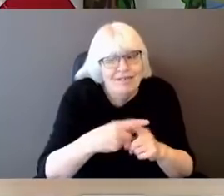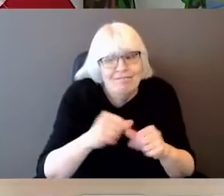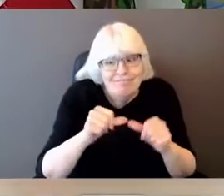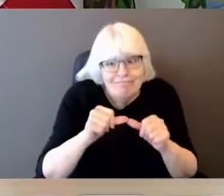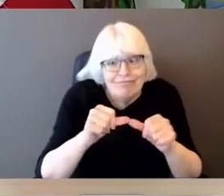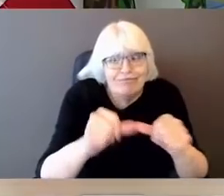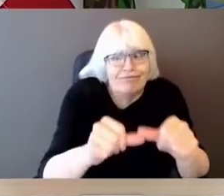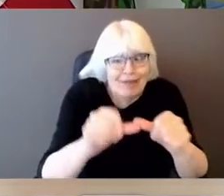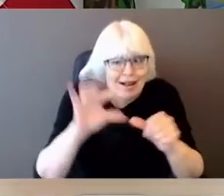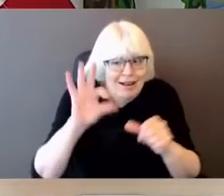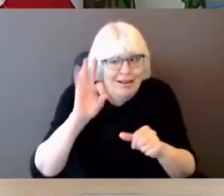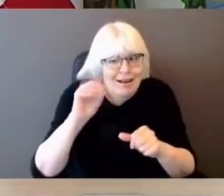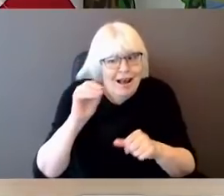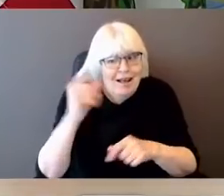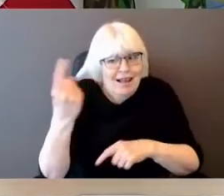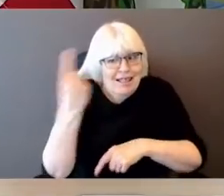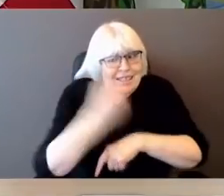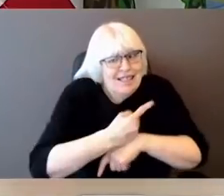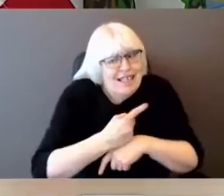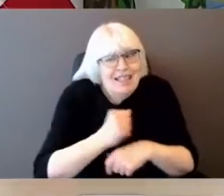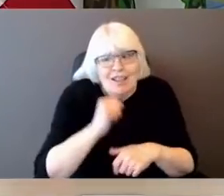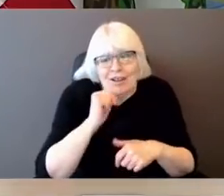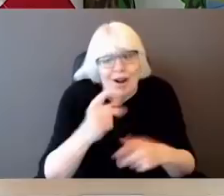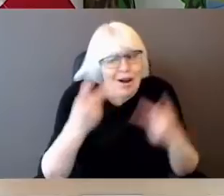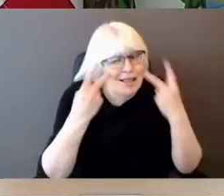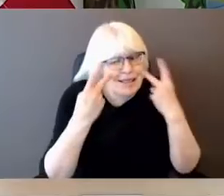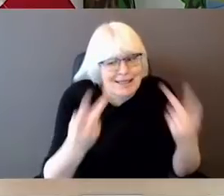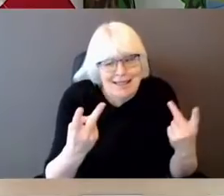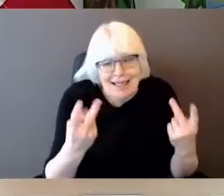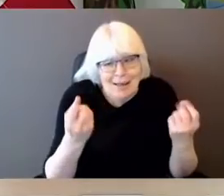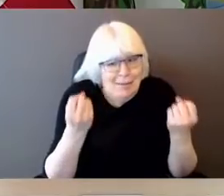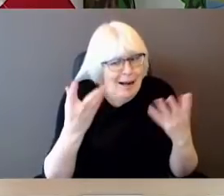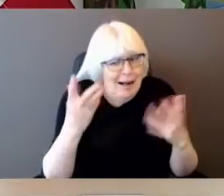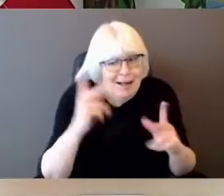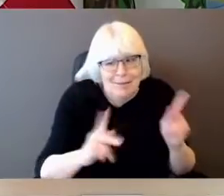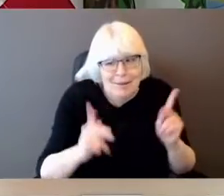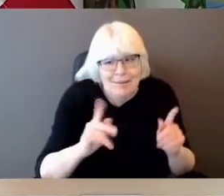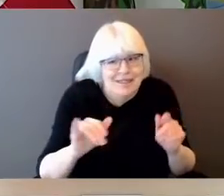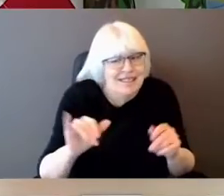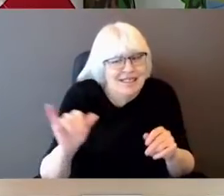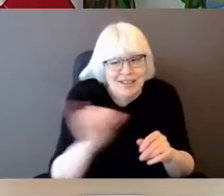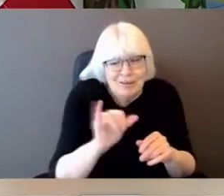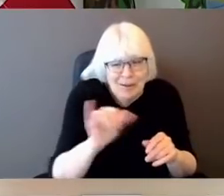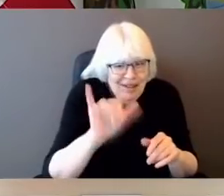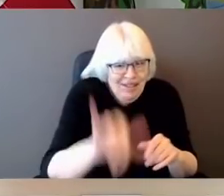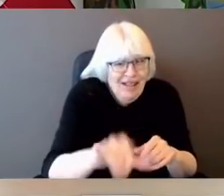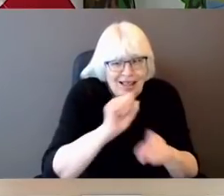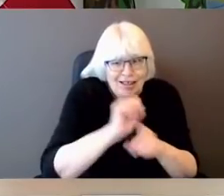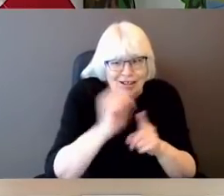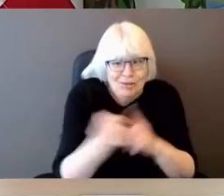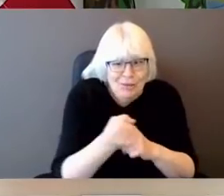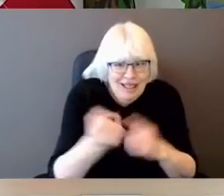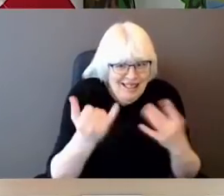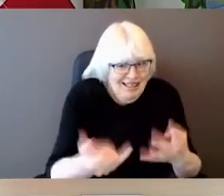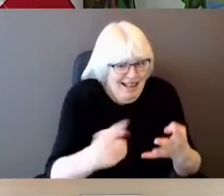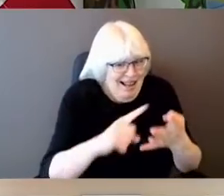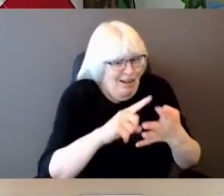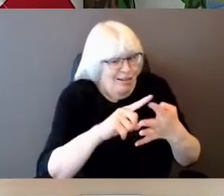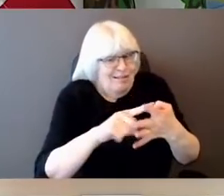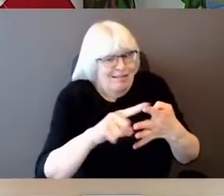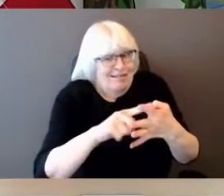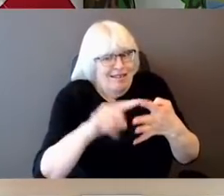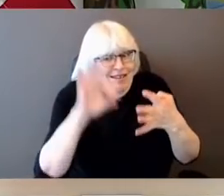moment. But yeah, and really we're already in the sort of February, and Yeah. Yeah,